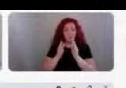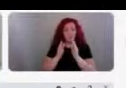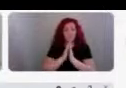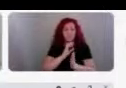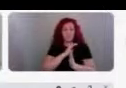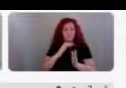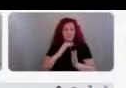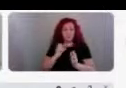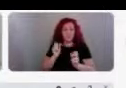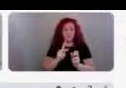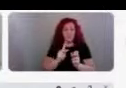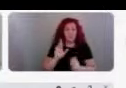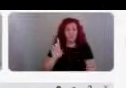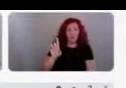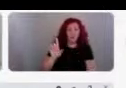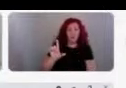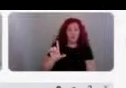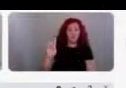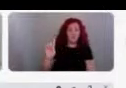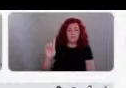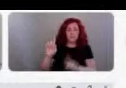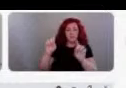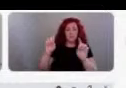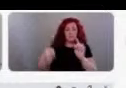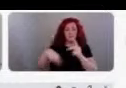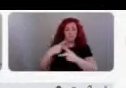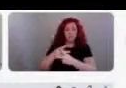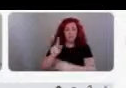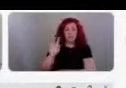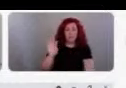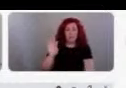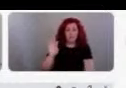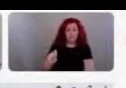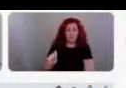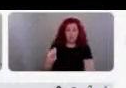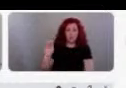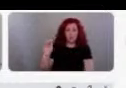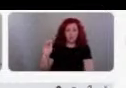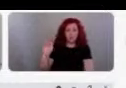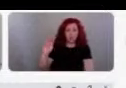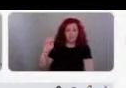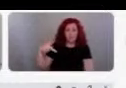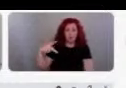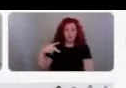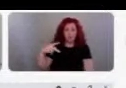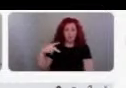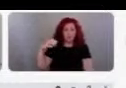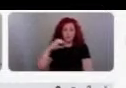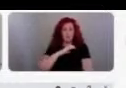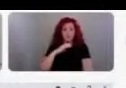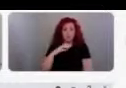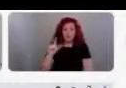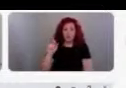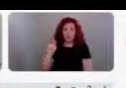ld test map version 9.0 which commissioner lerner proposed it solves all the problems i've talked about the compactness